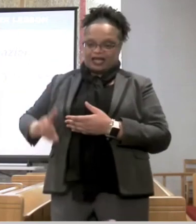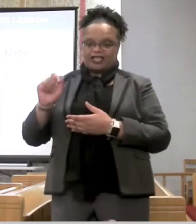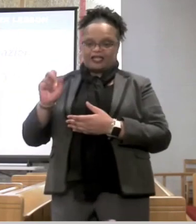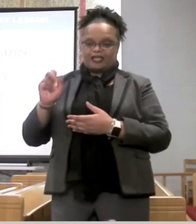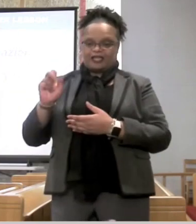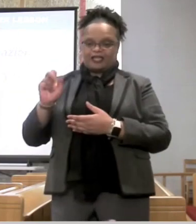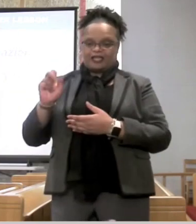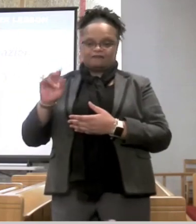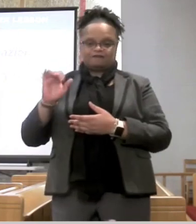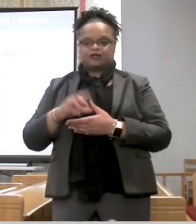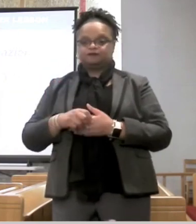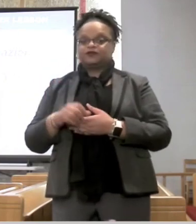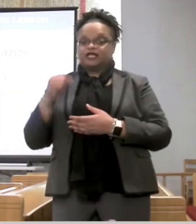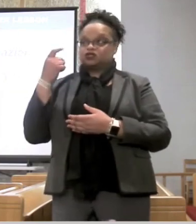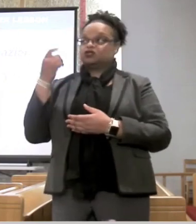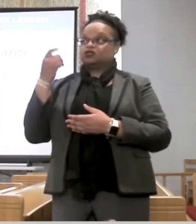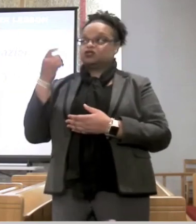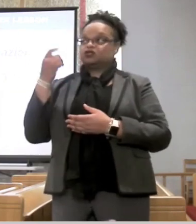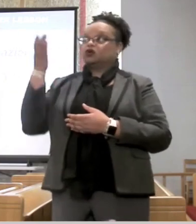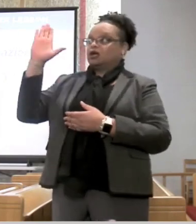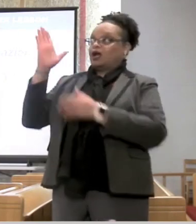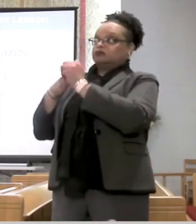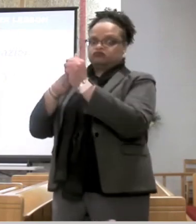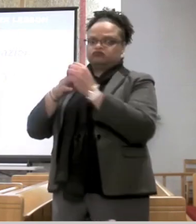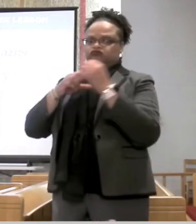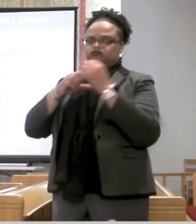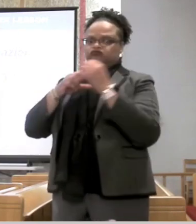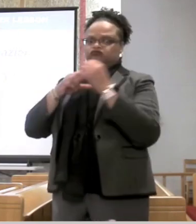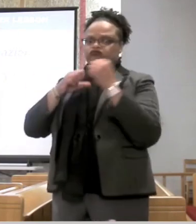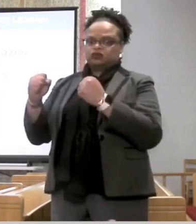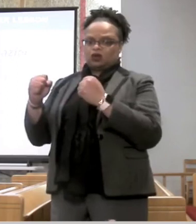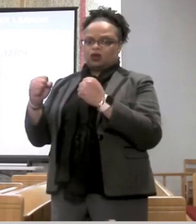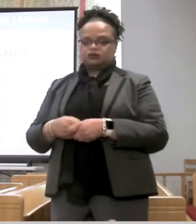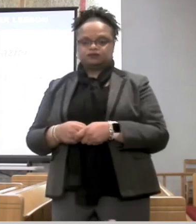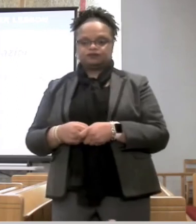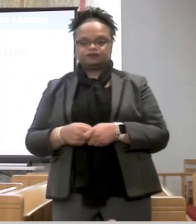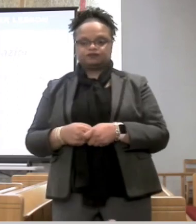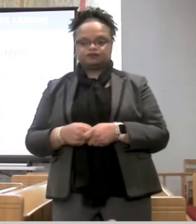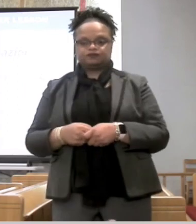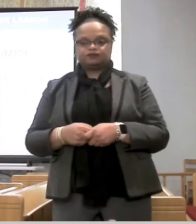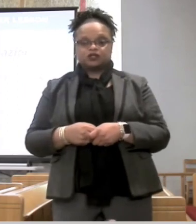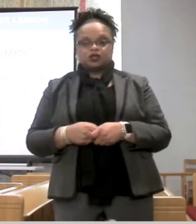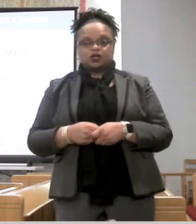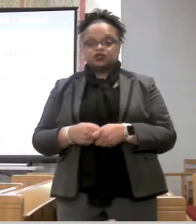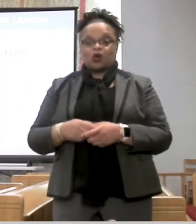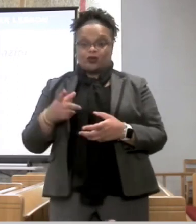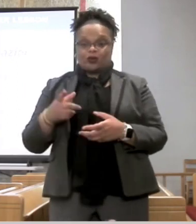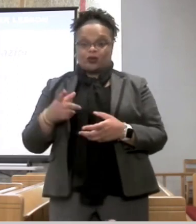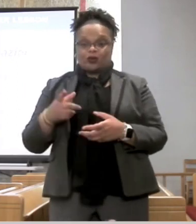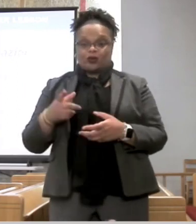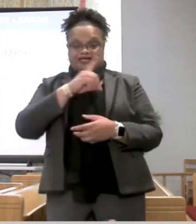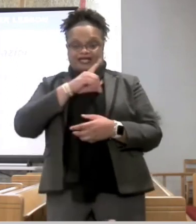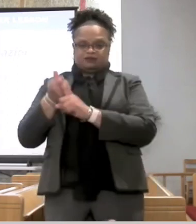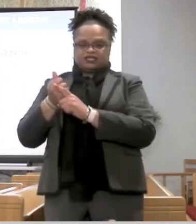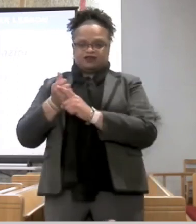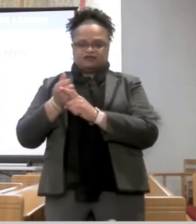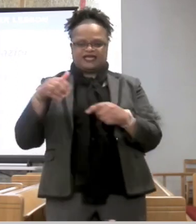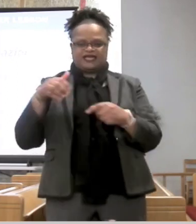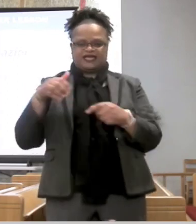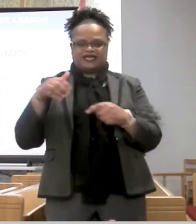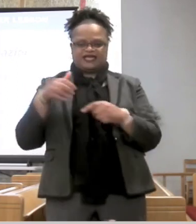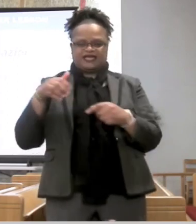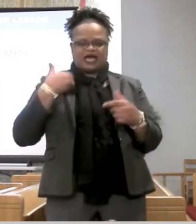hand of God, right, in his life. And this was the name David, that the last born of his family, right? Because in